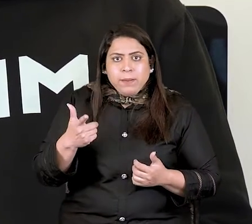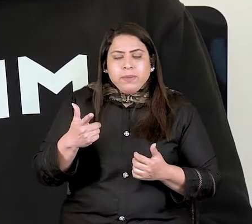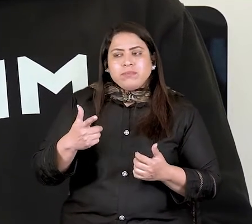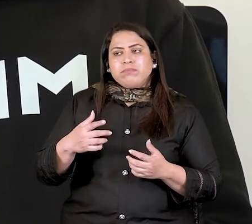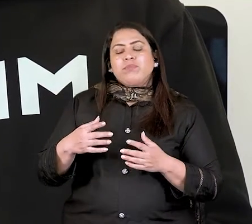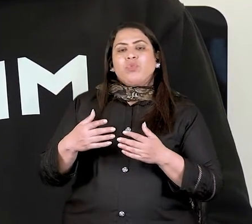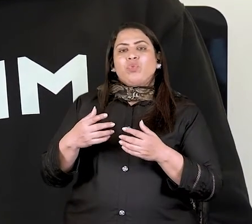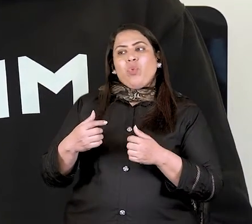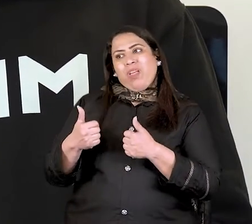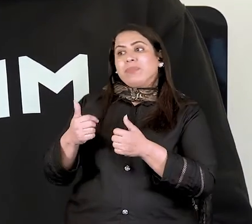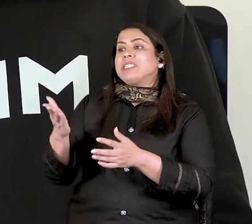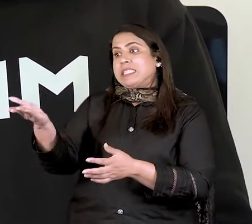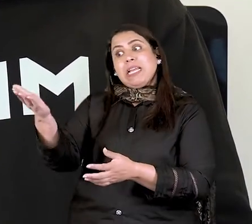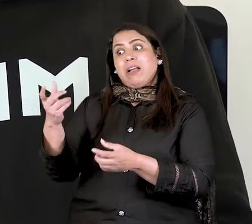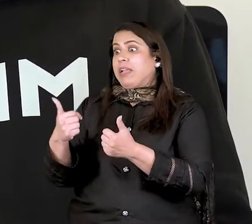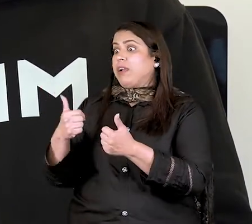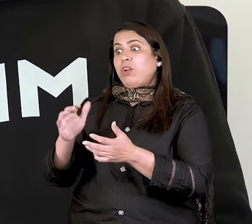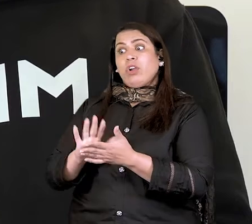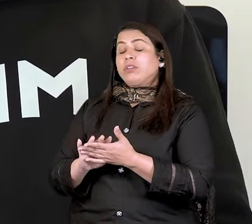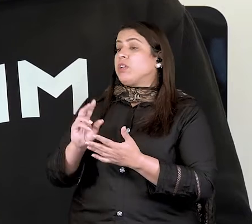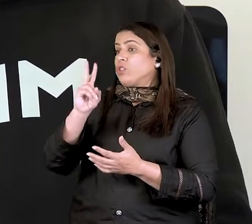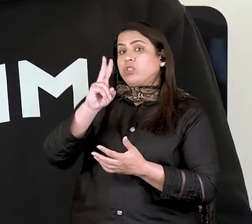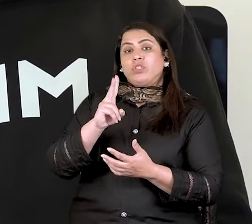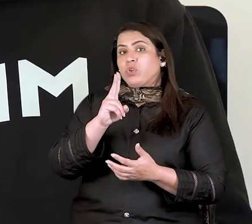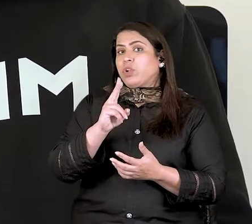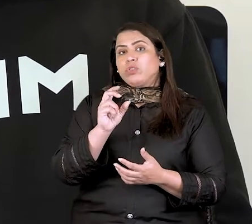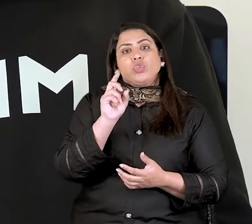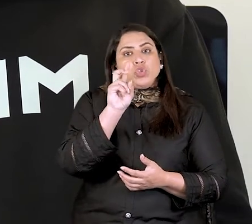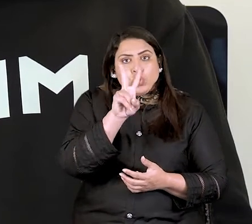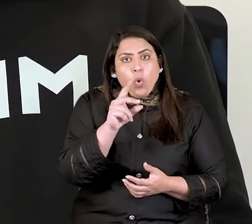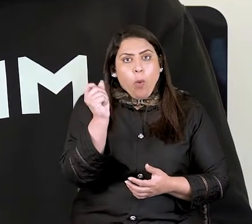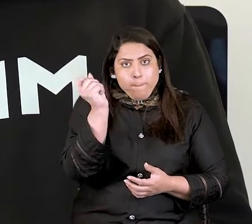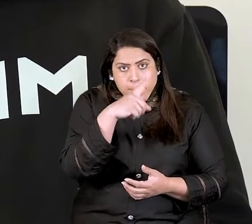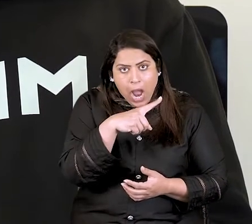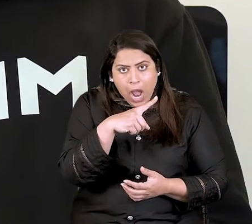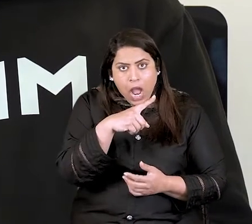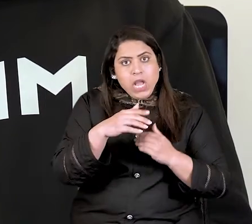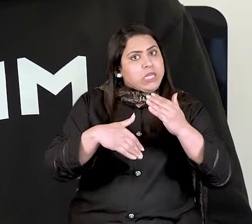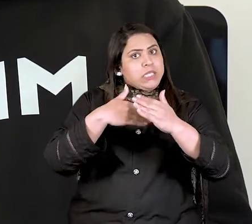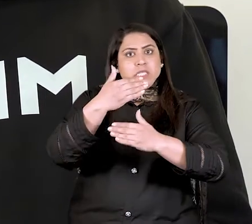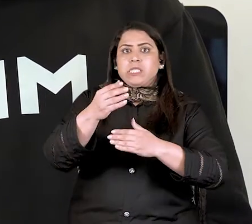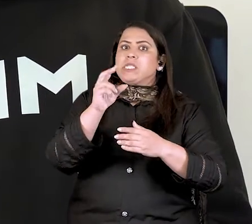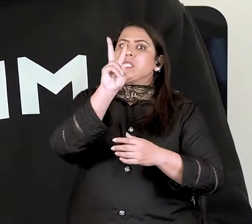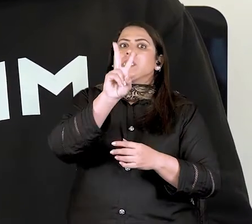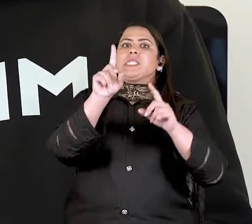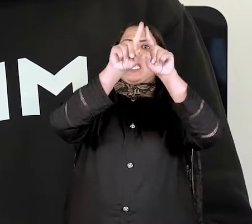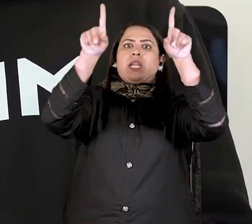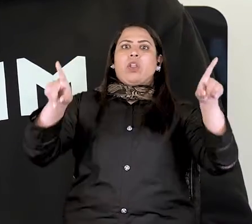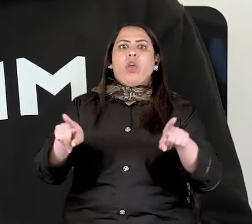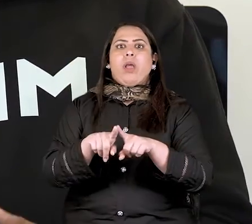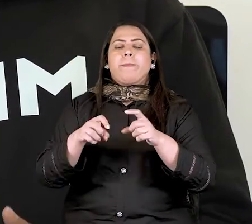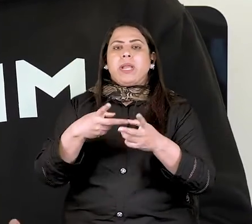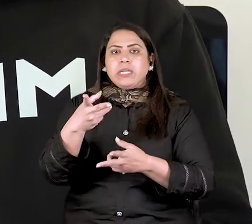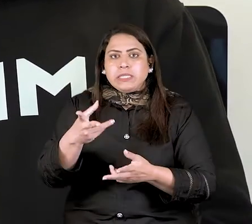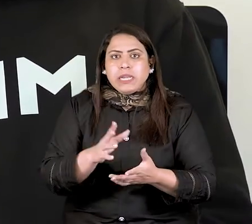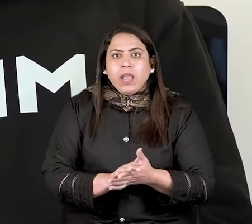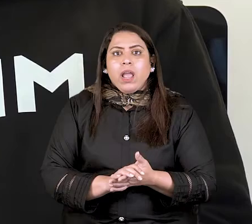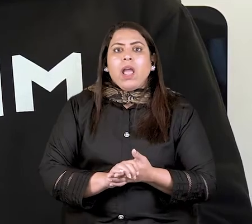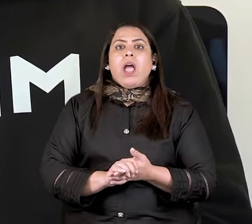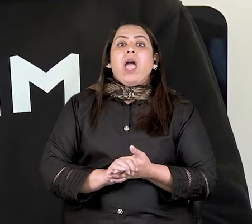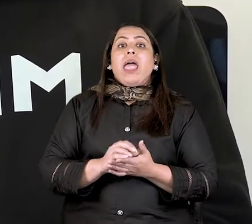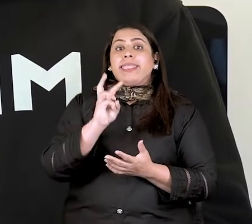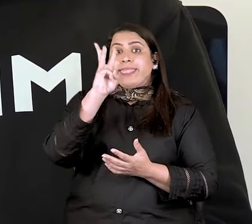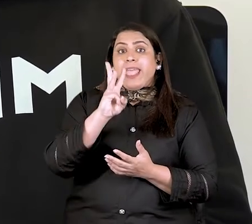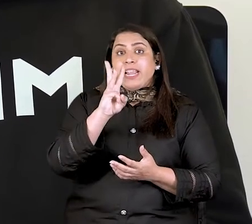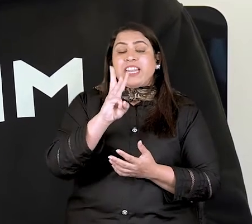Every human wants appreciation. Needs appreciation, of course. Agreed. And we're very happy that we are feeding